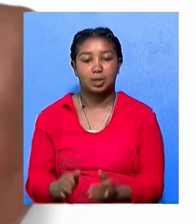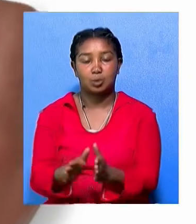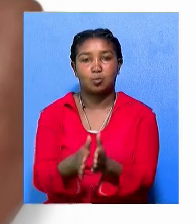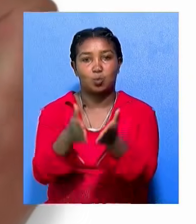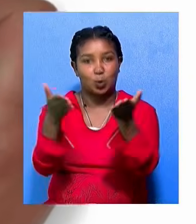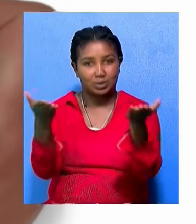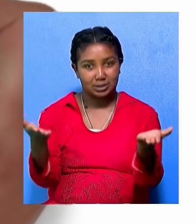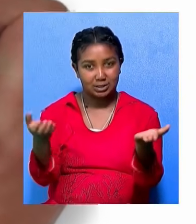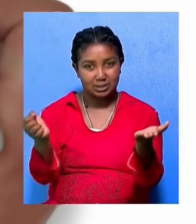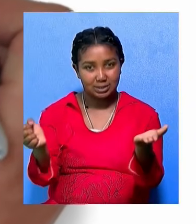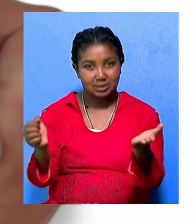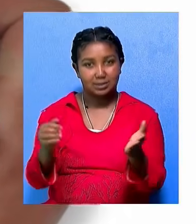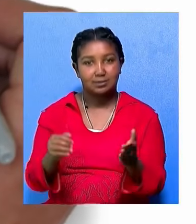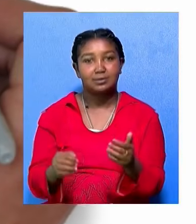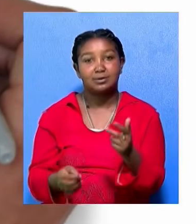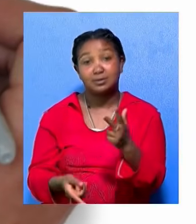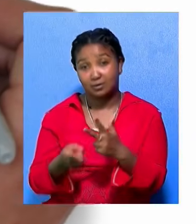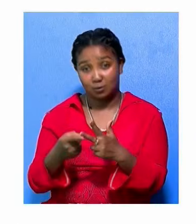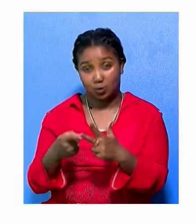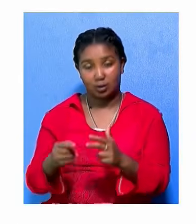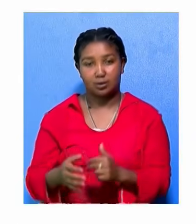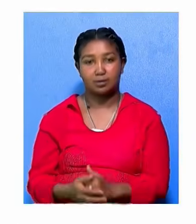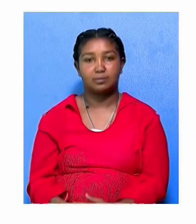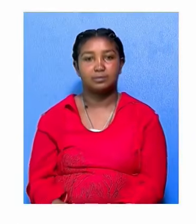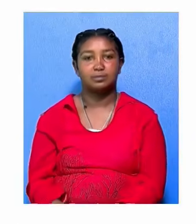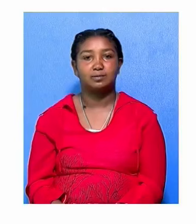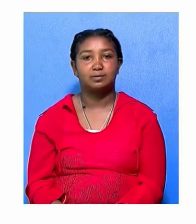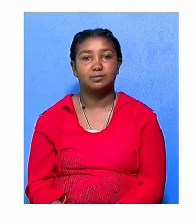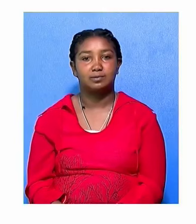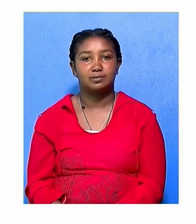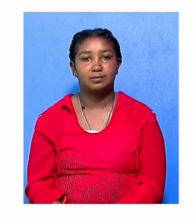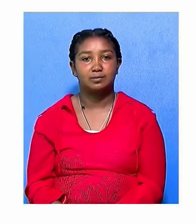books. The third one,